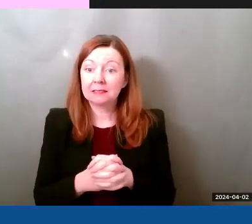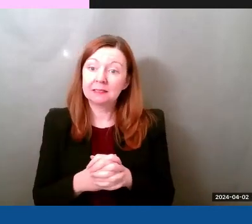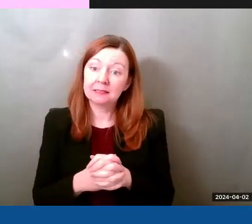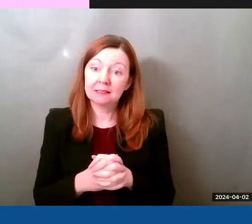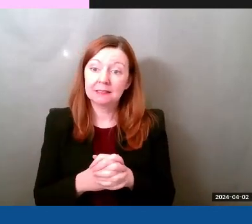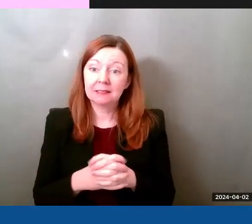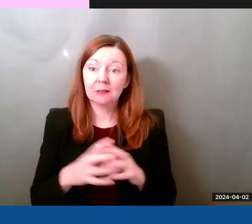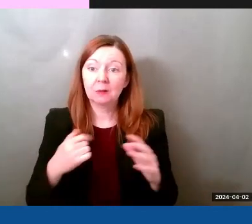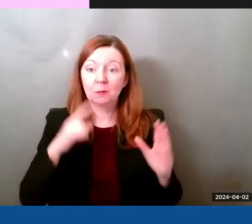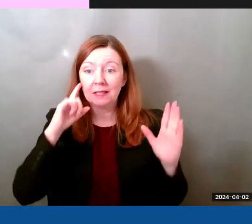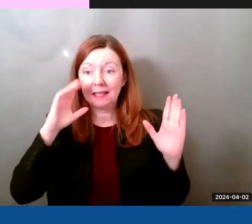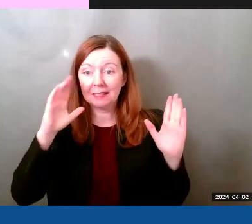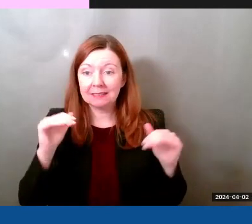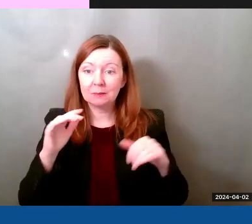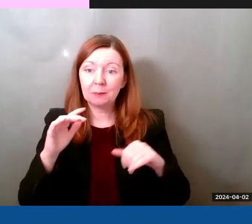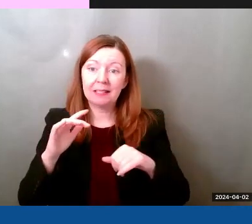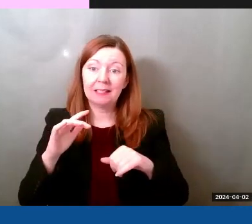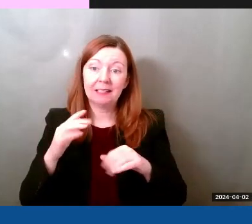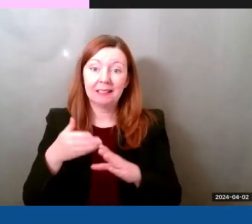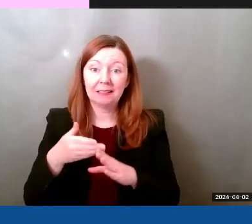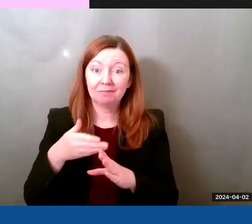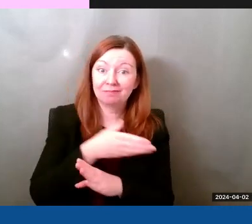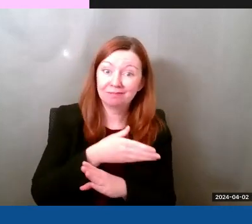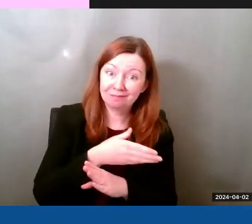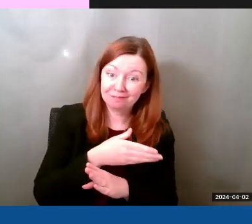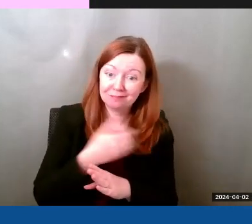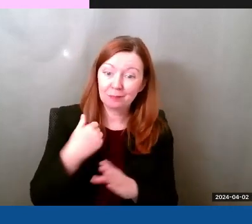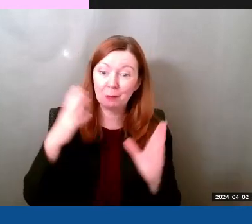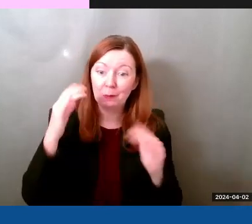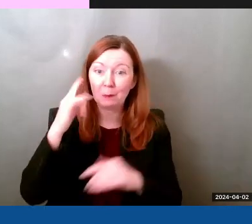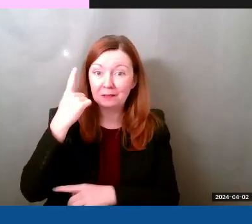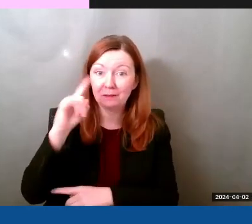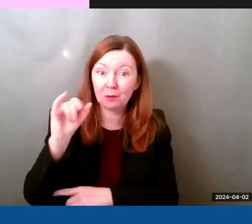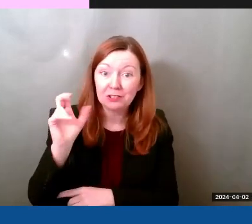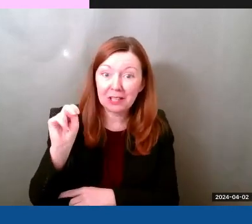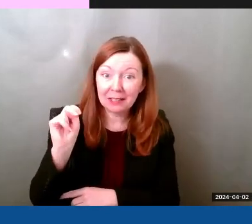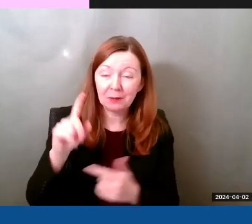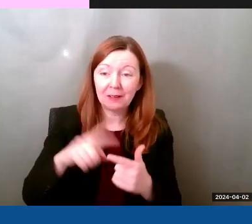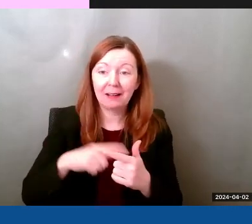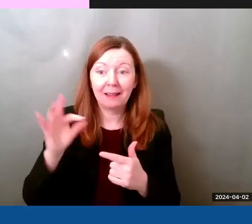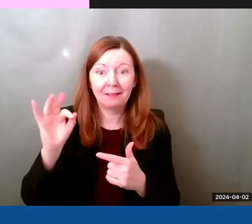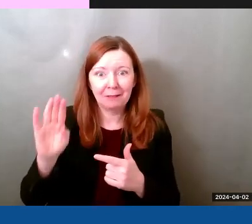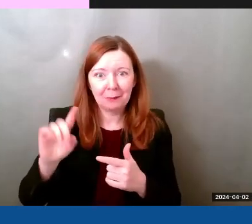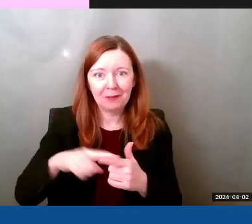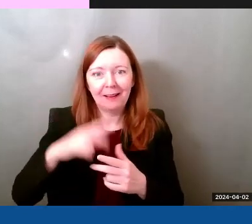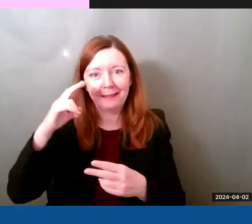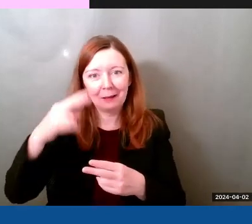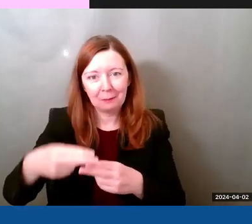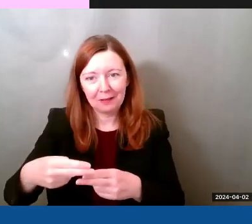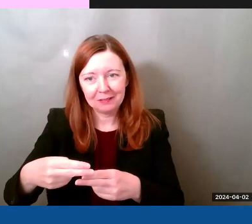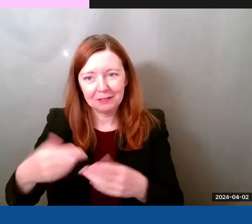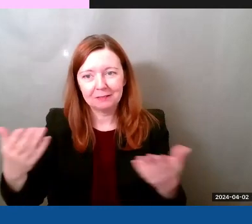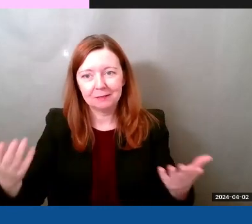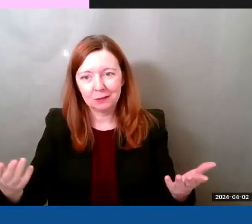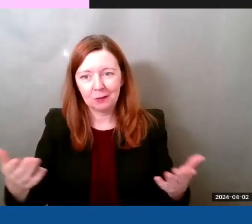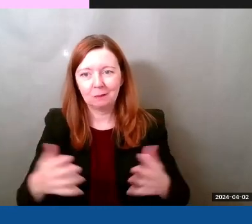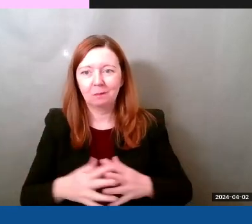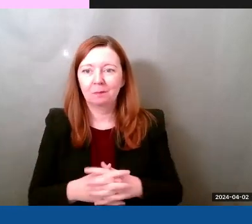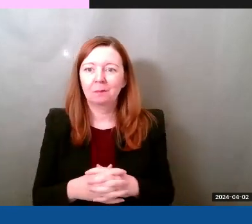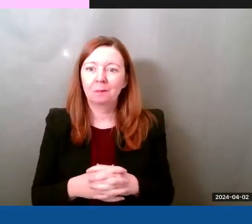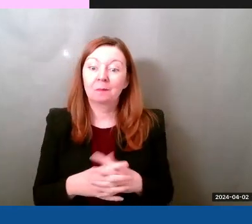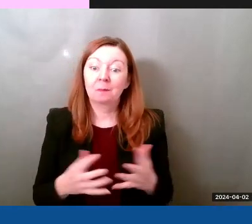had anticipated an earlier timeline. I mean, I think we were hoping for January, then February, then March. So